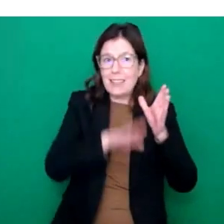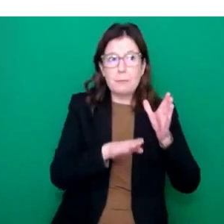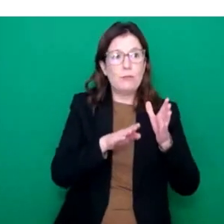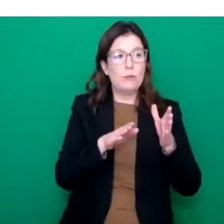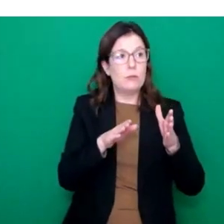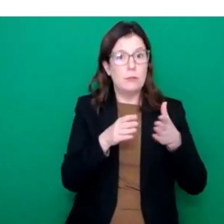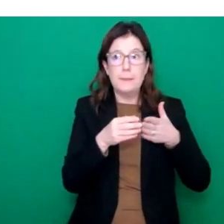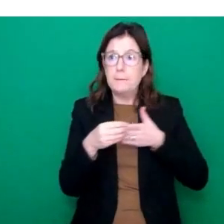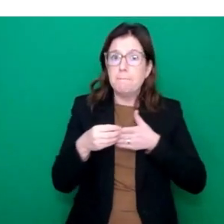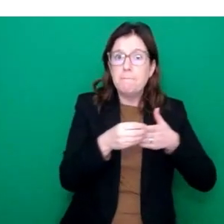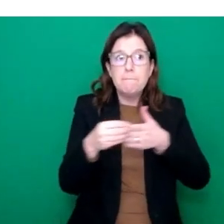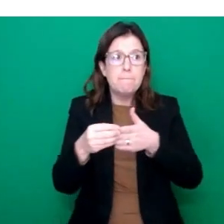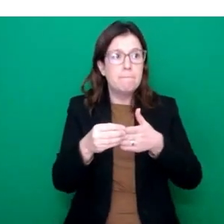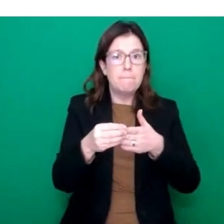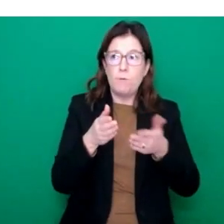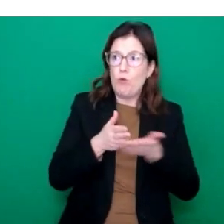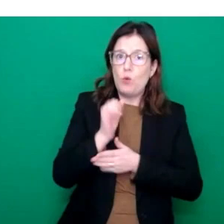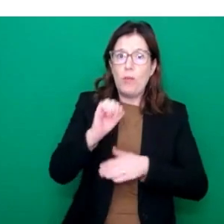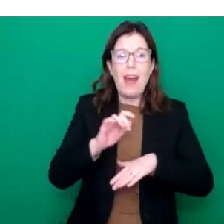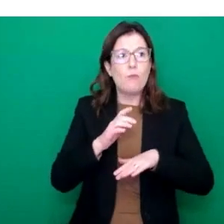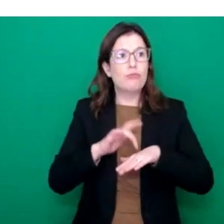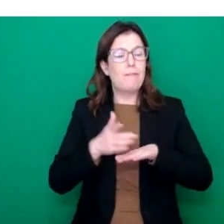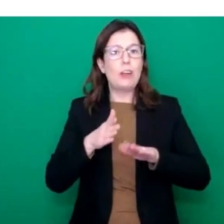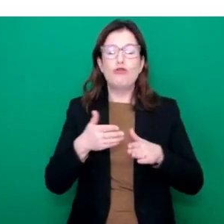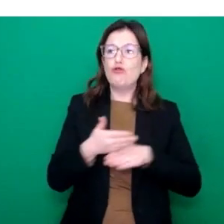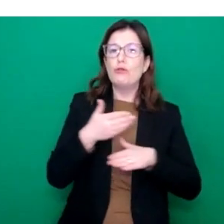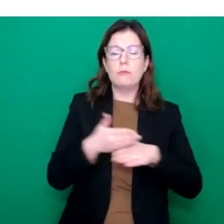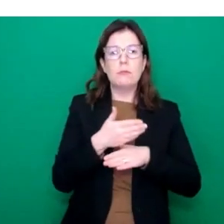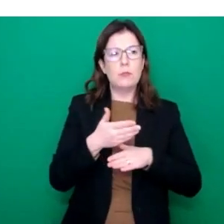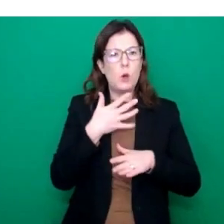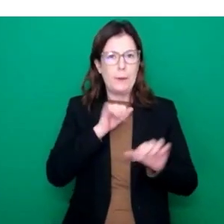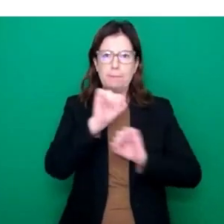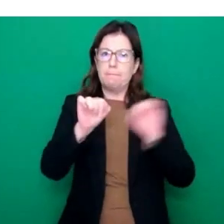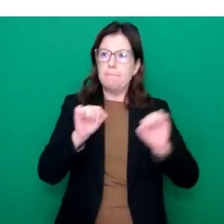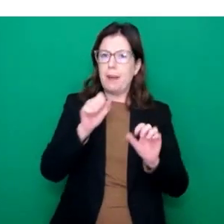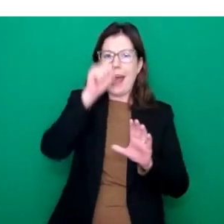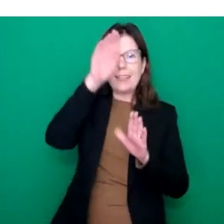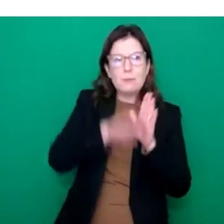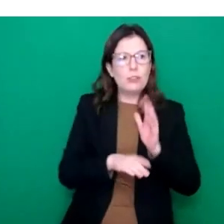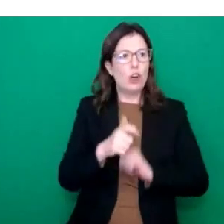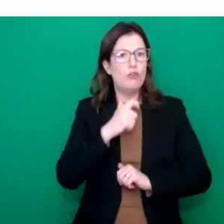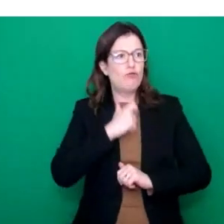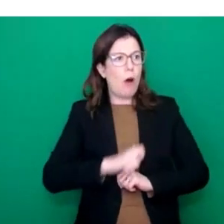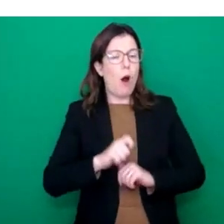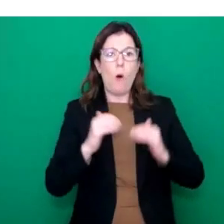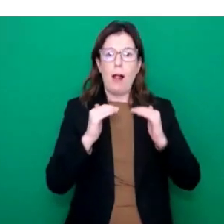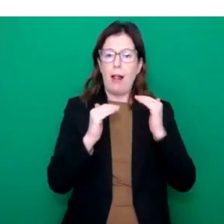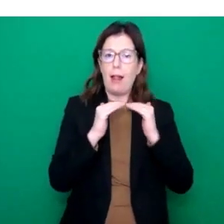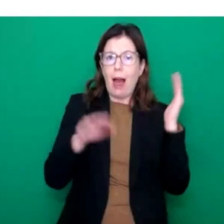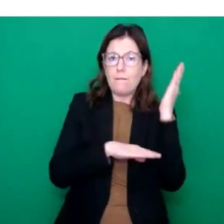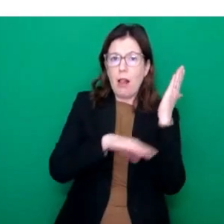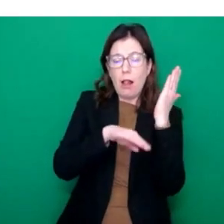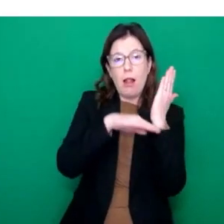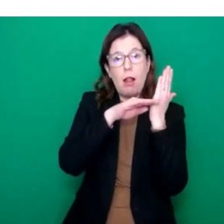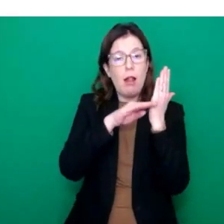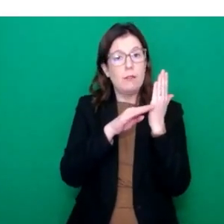those professional journeys, and to hear about a range of experiences across different roles and different career levels. So that's going to be a